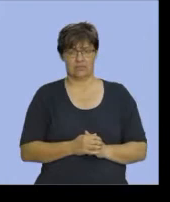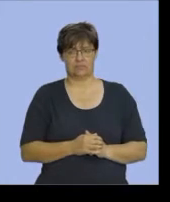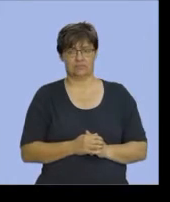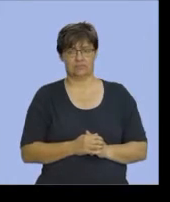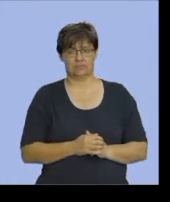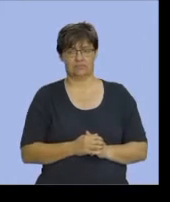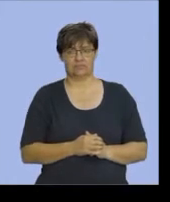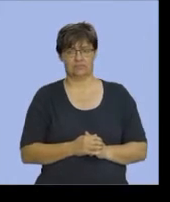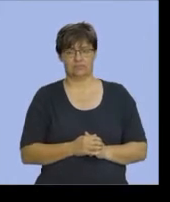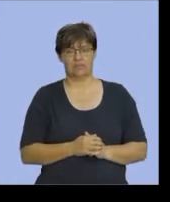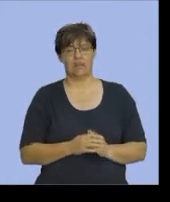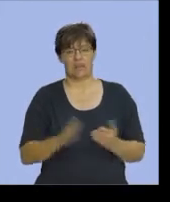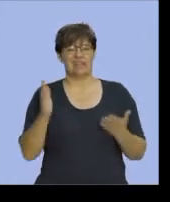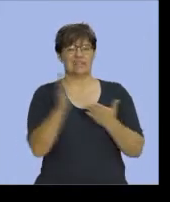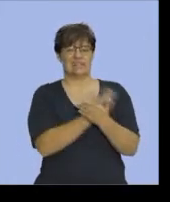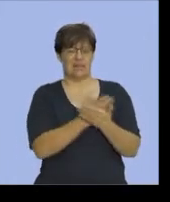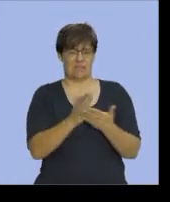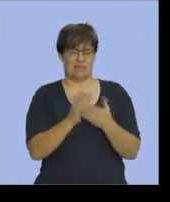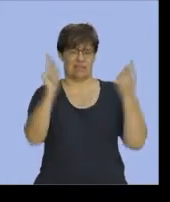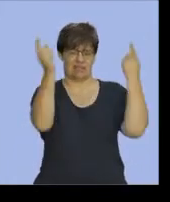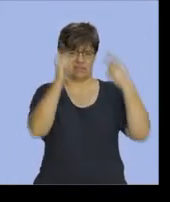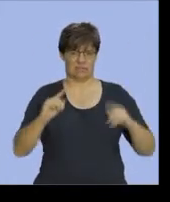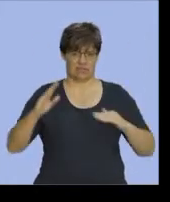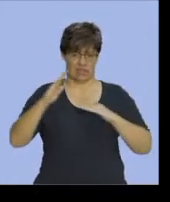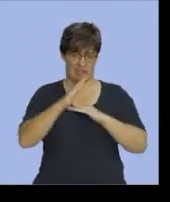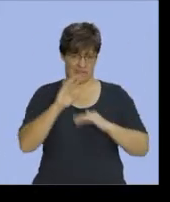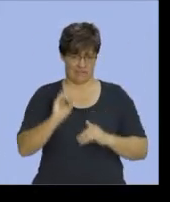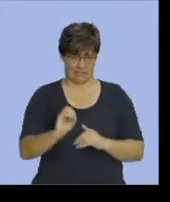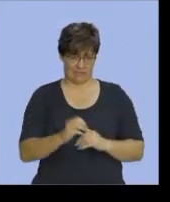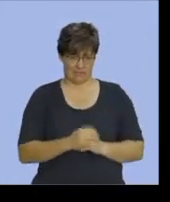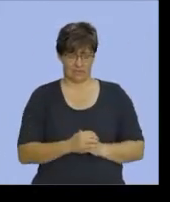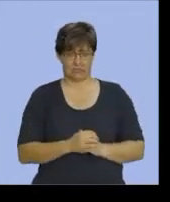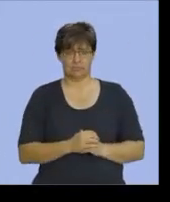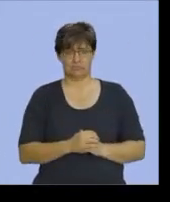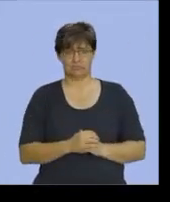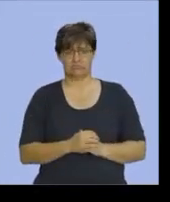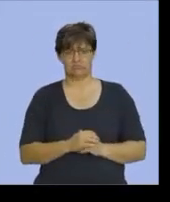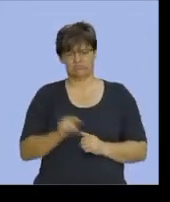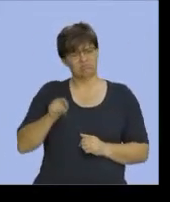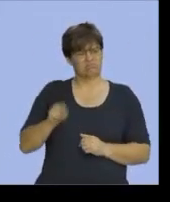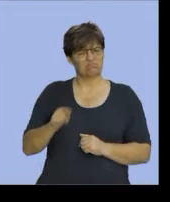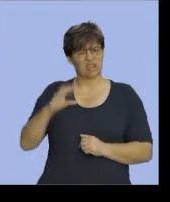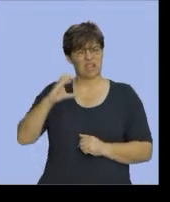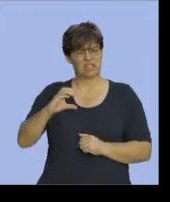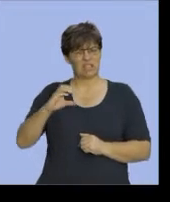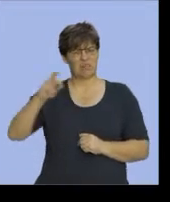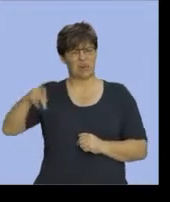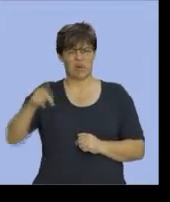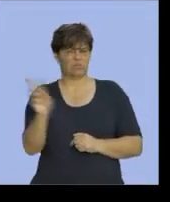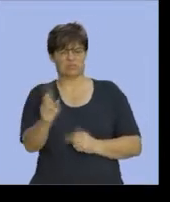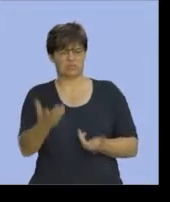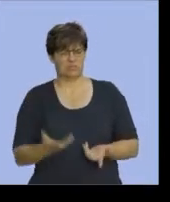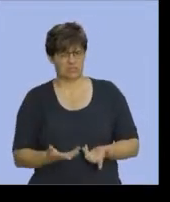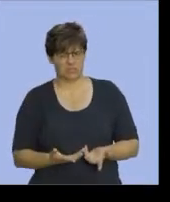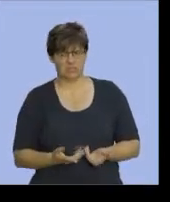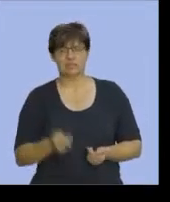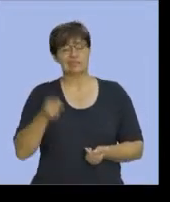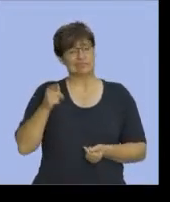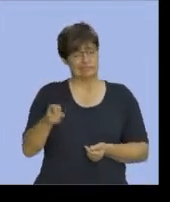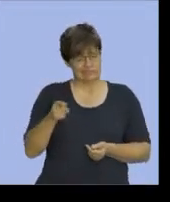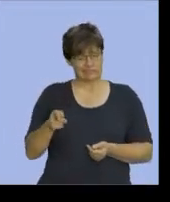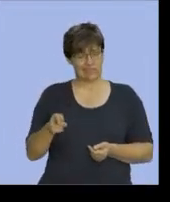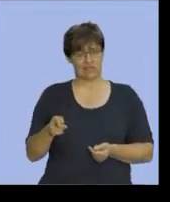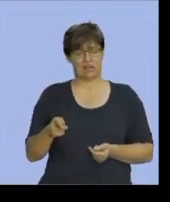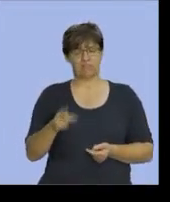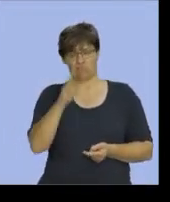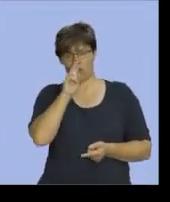and also some special angles there. Now, what is a Cartesian plane, right? A Cartesian plane is normally